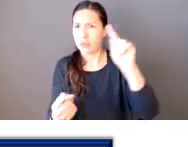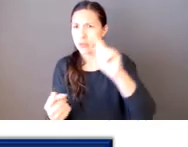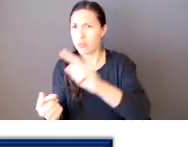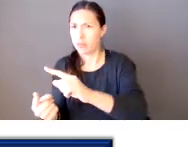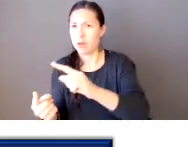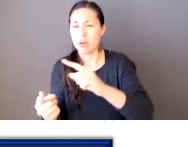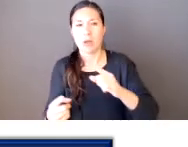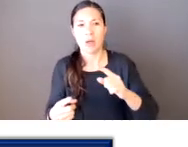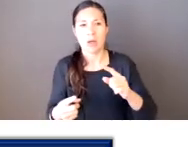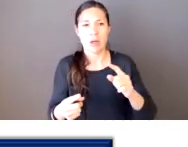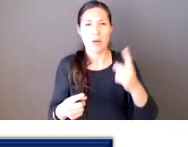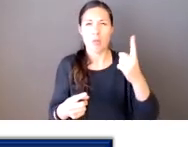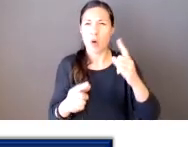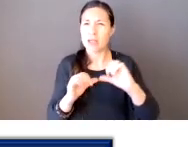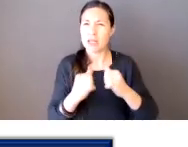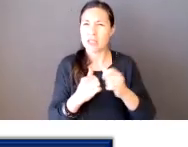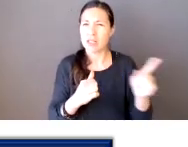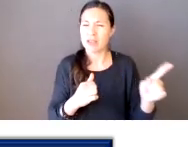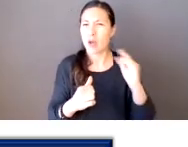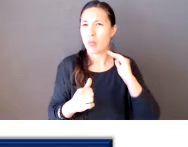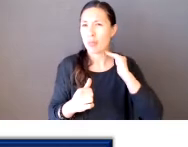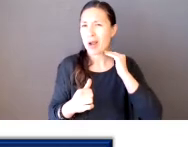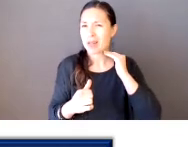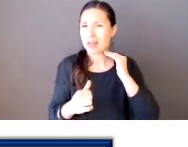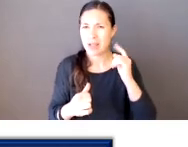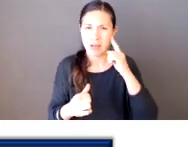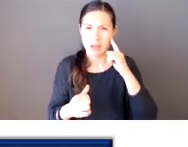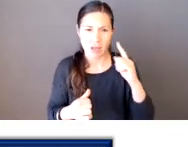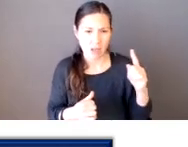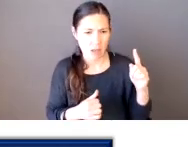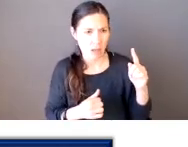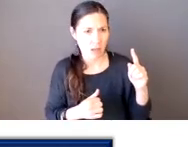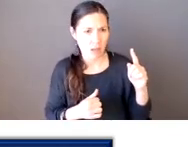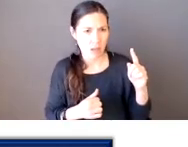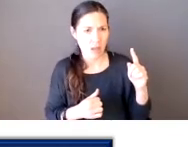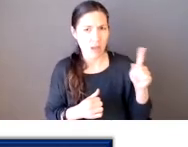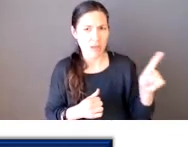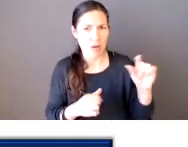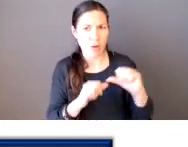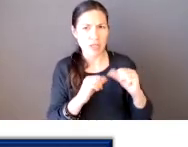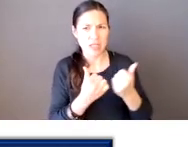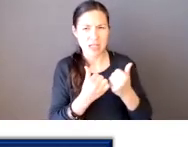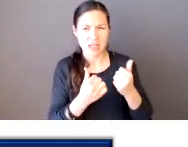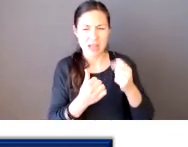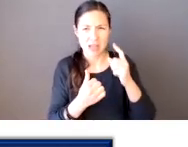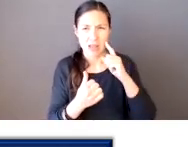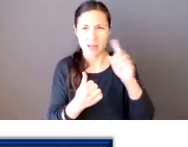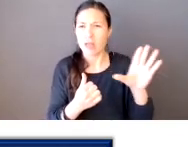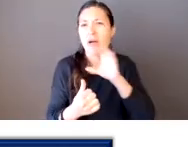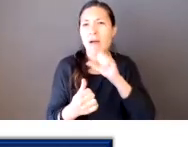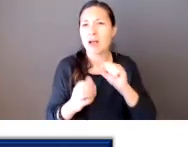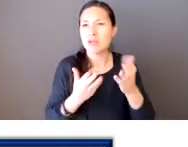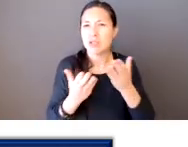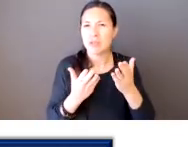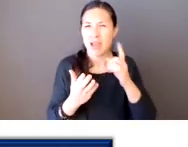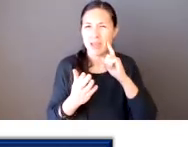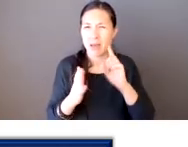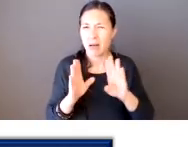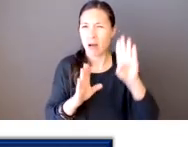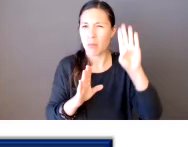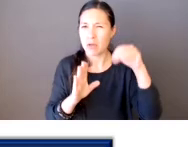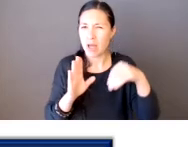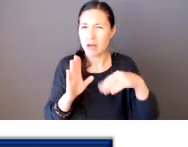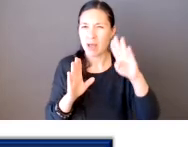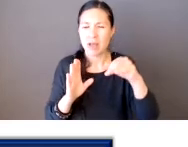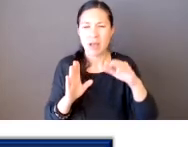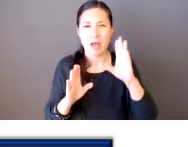the agency in Brockton, Old Colony, Elder Services, they're kind of up and down right now. They'll get 175,